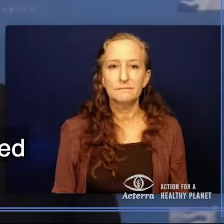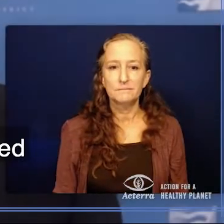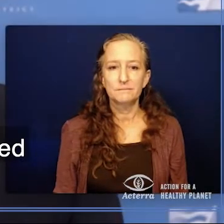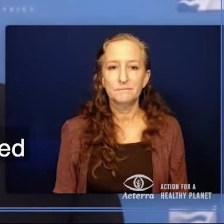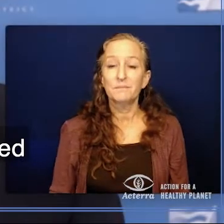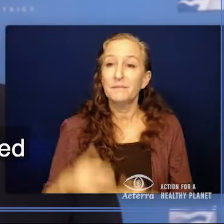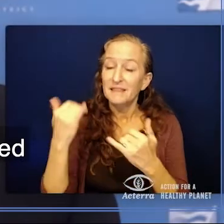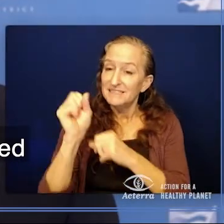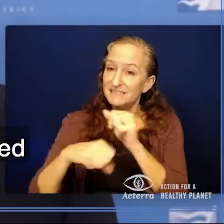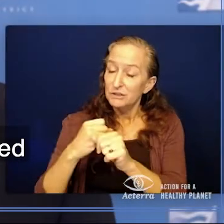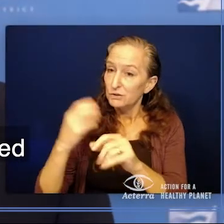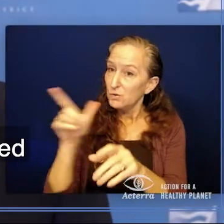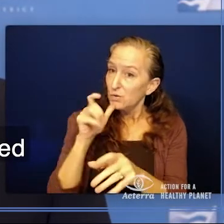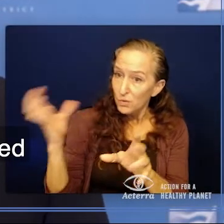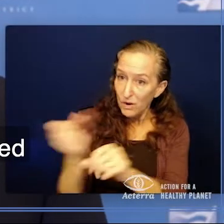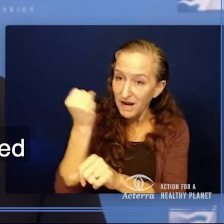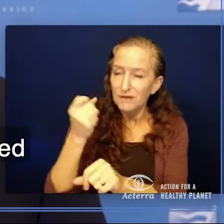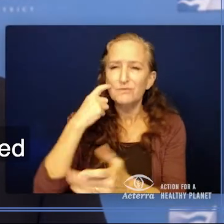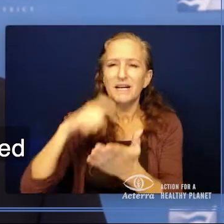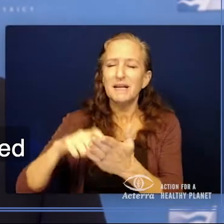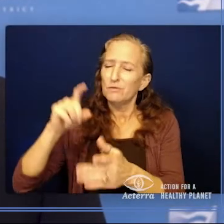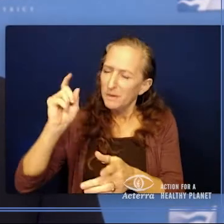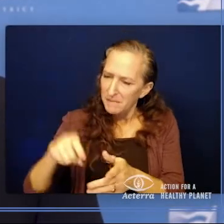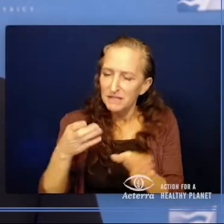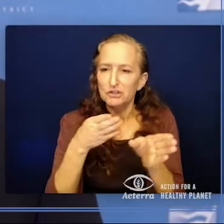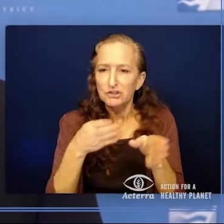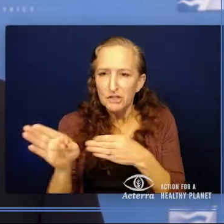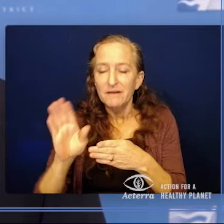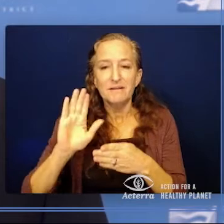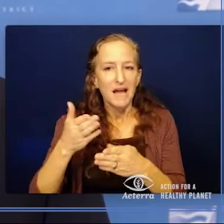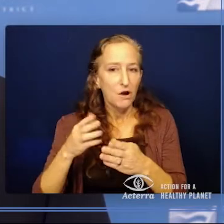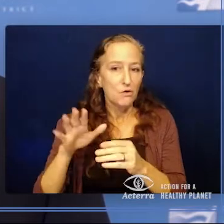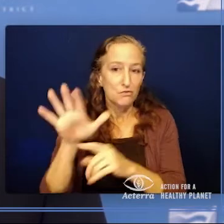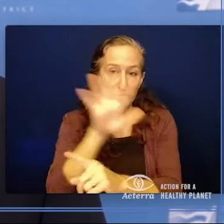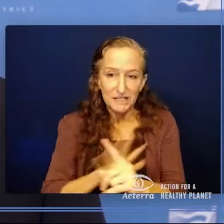This year's winner has recognized that we must shift how we develop our region,